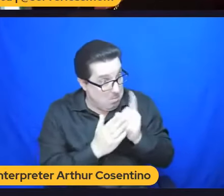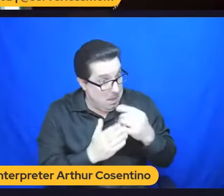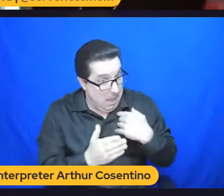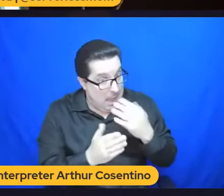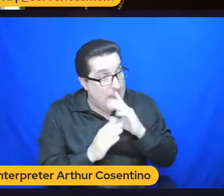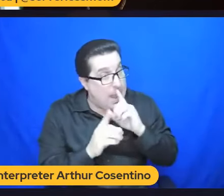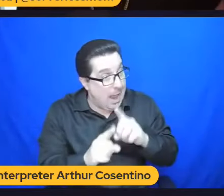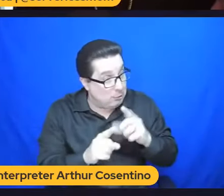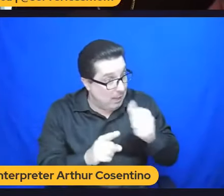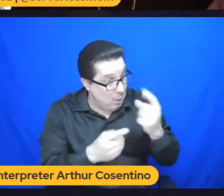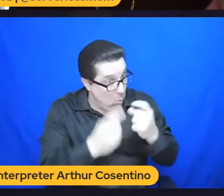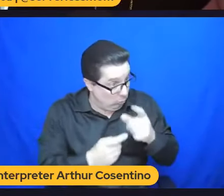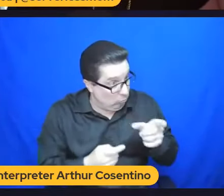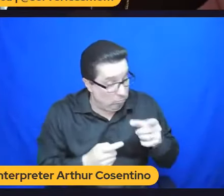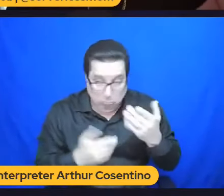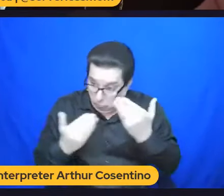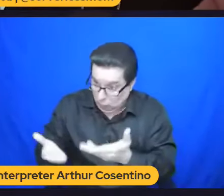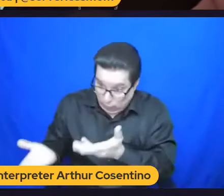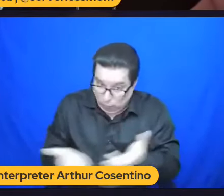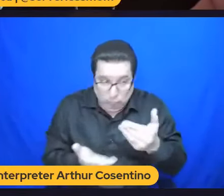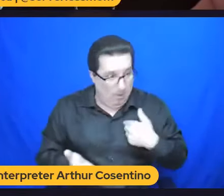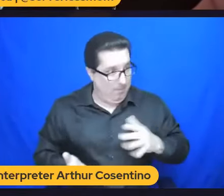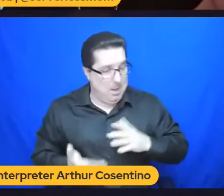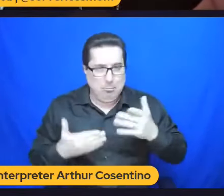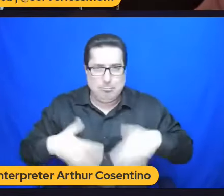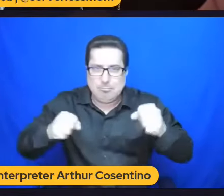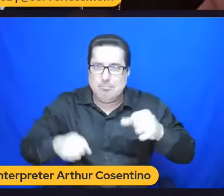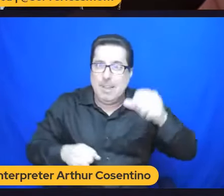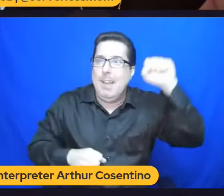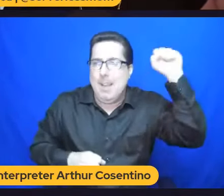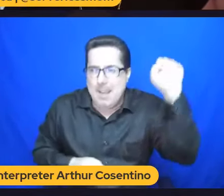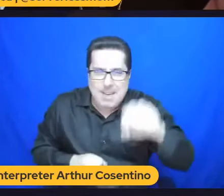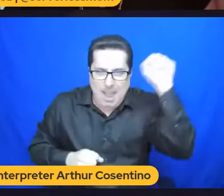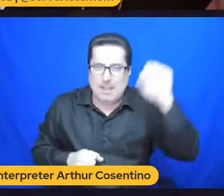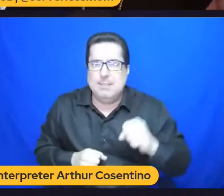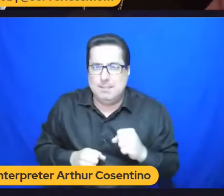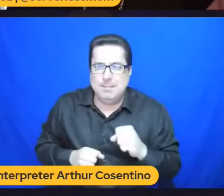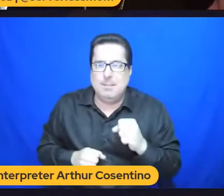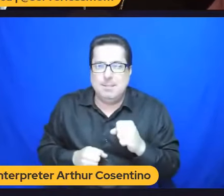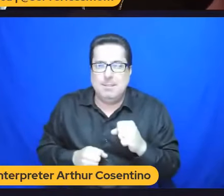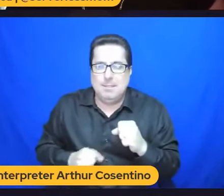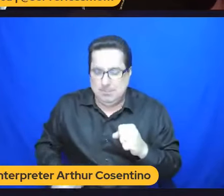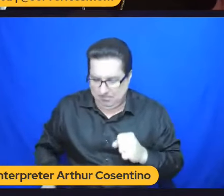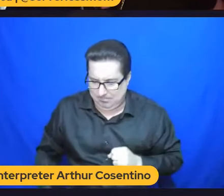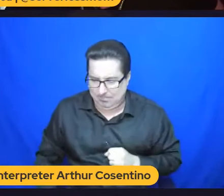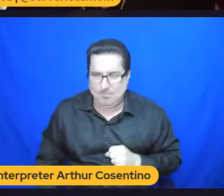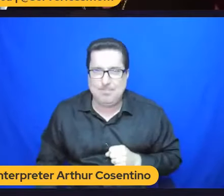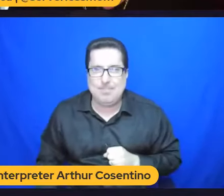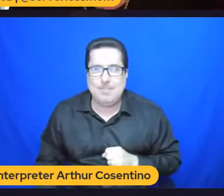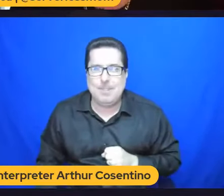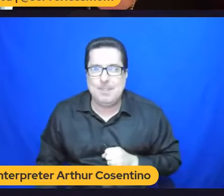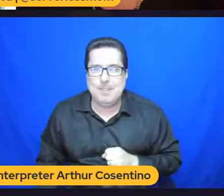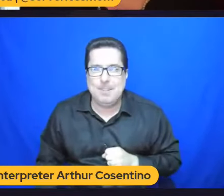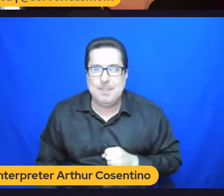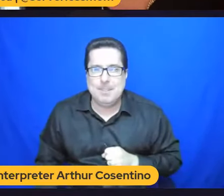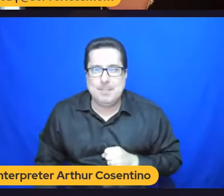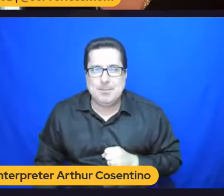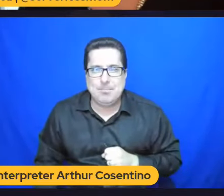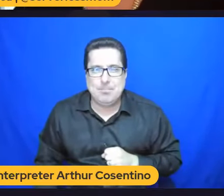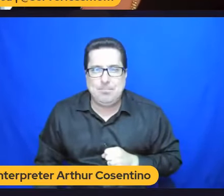the comments? Please First do. of all, Please do. Yes, this does say jiaozi or dumplings because I love dumplings. So I'm glad to